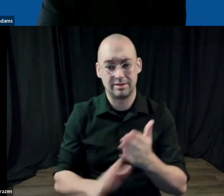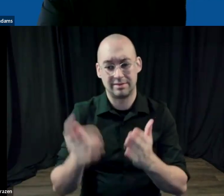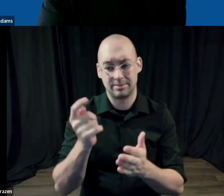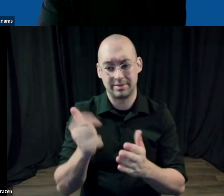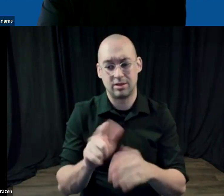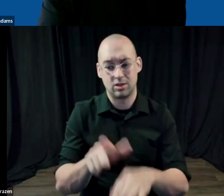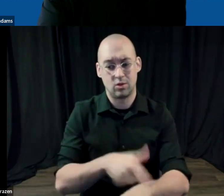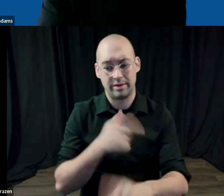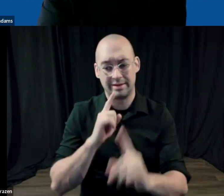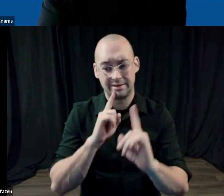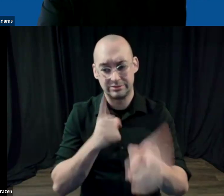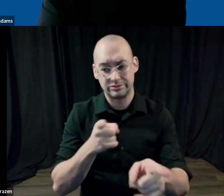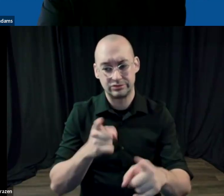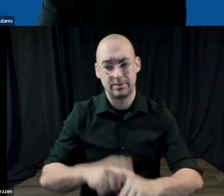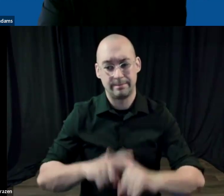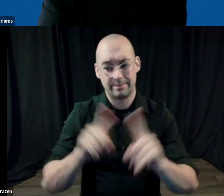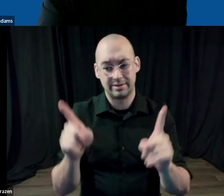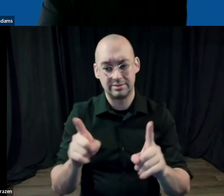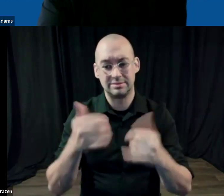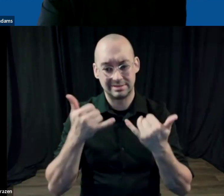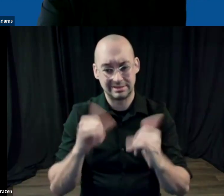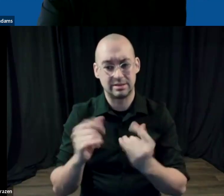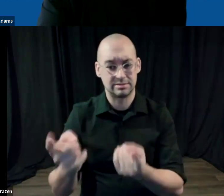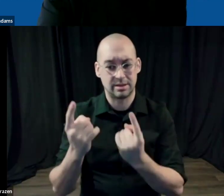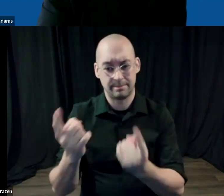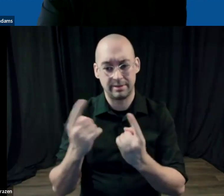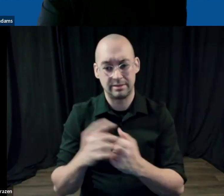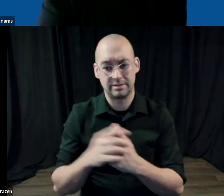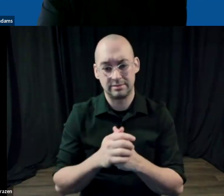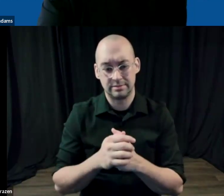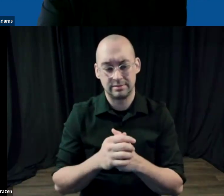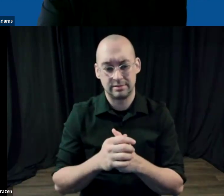long answer, but it's still to come. And as we've said in